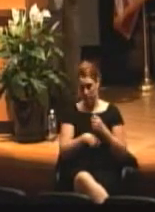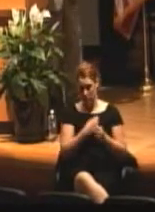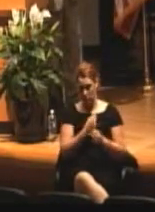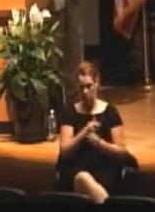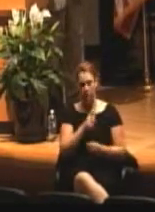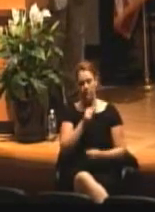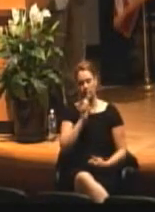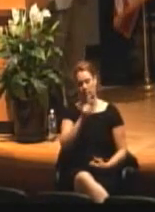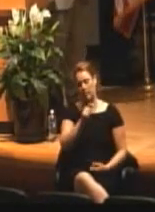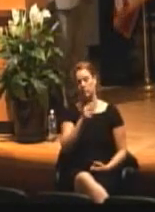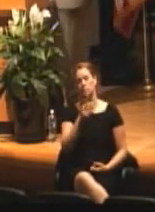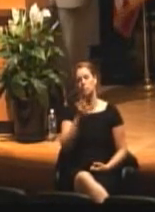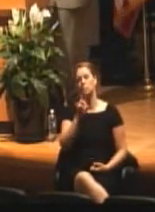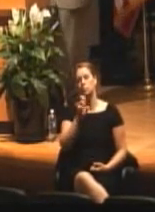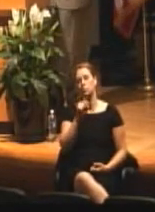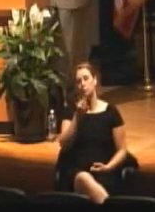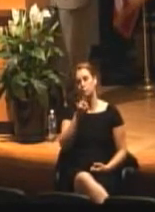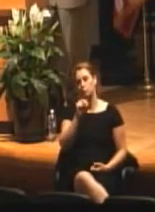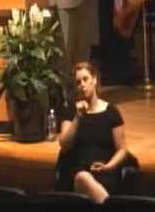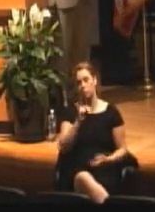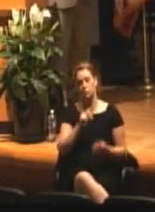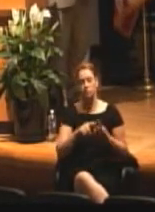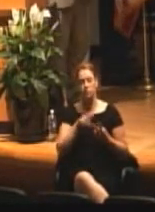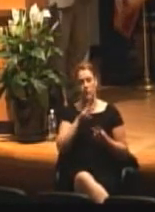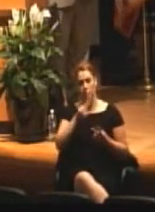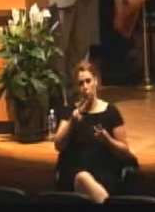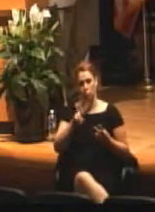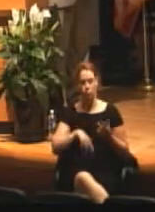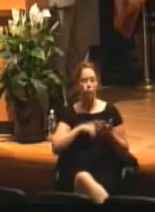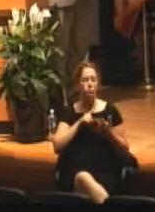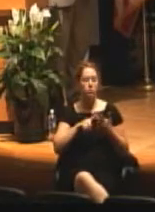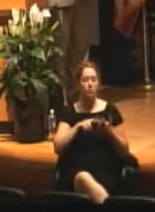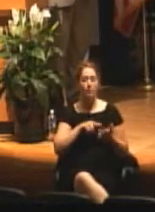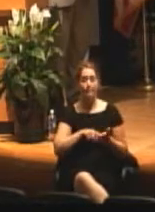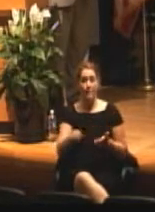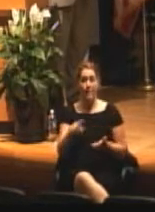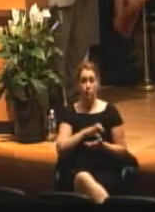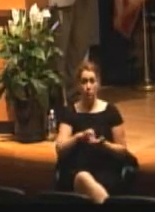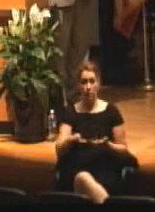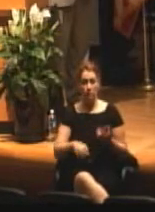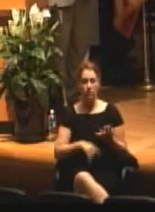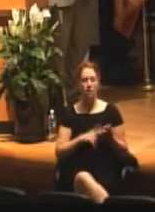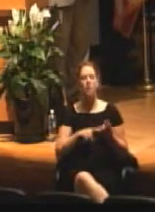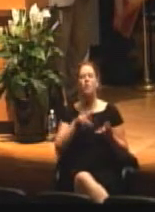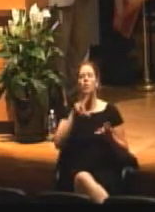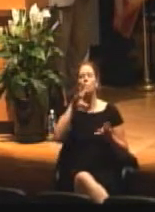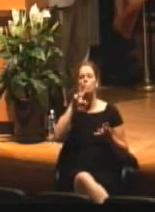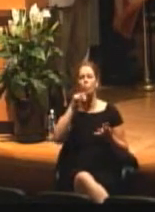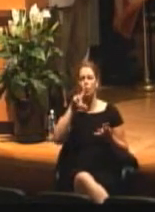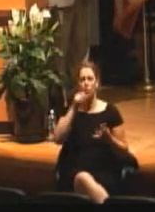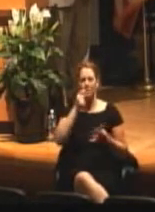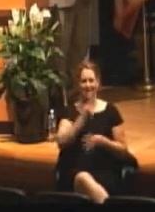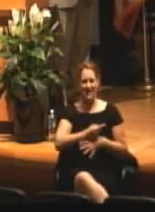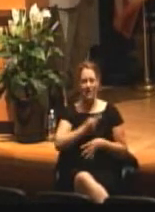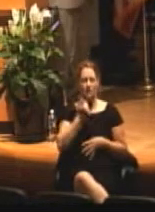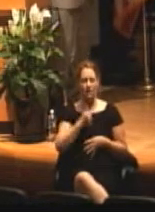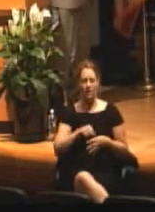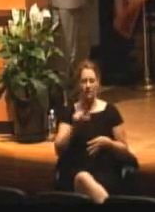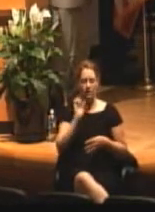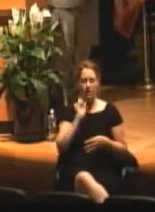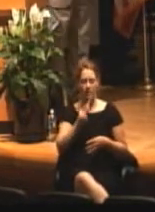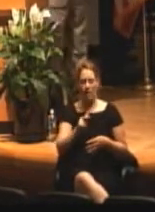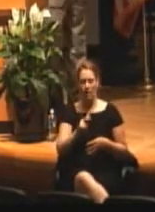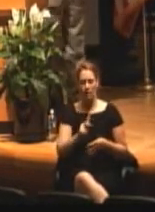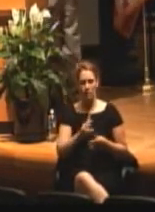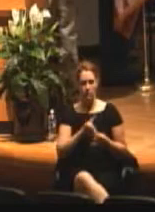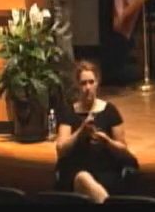returns, W-2s, paychecks, and then typically 30 days of any kind of bank statements, so checking, savings,